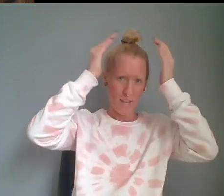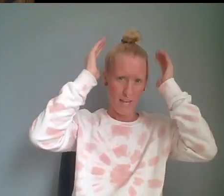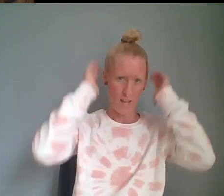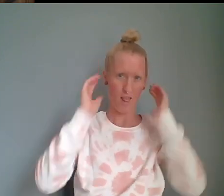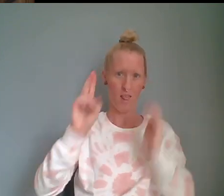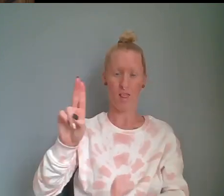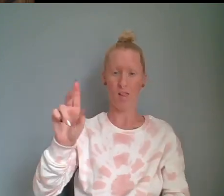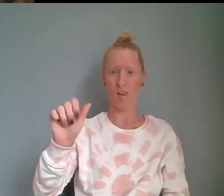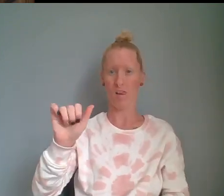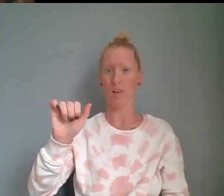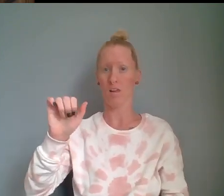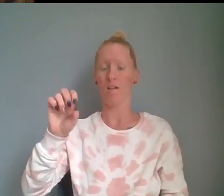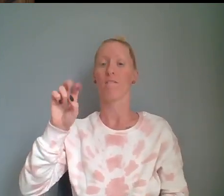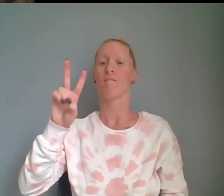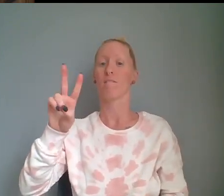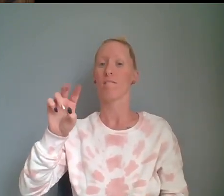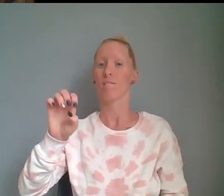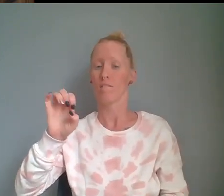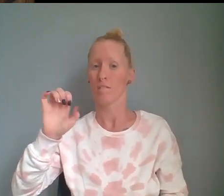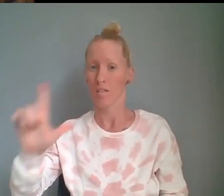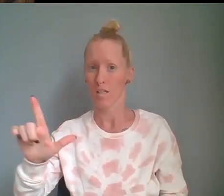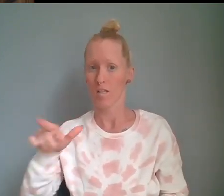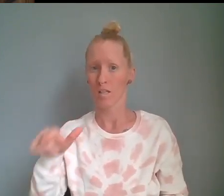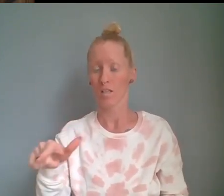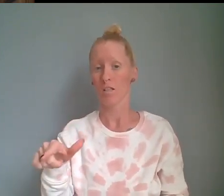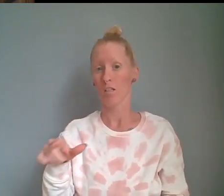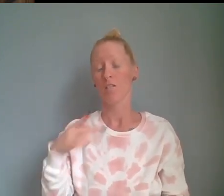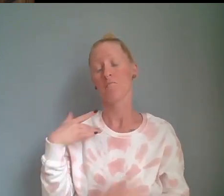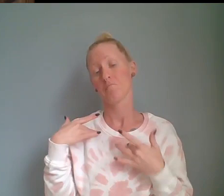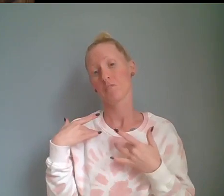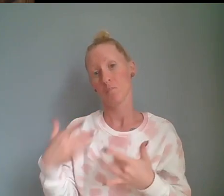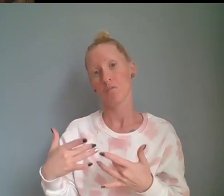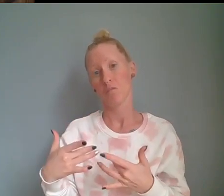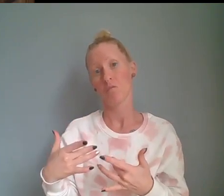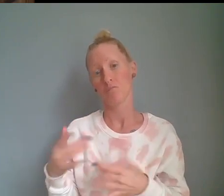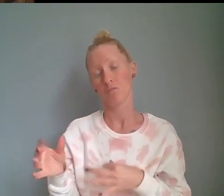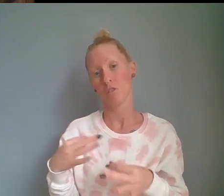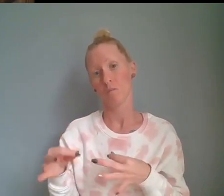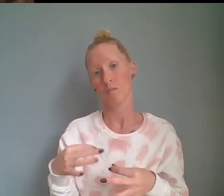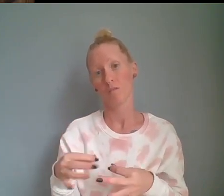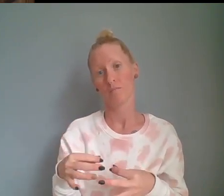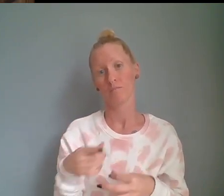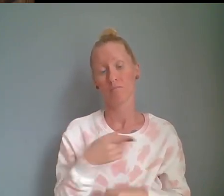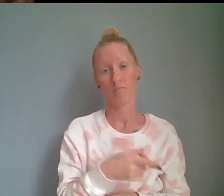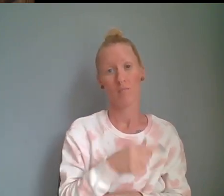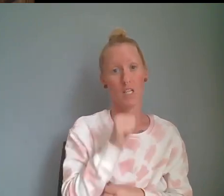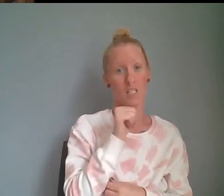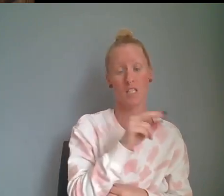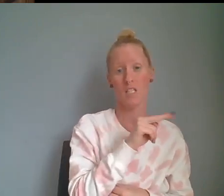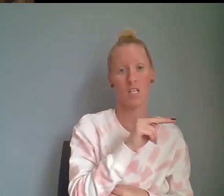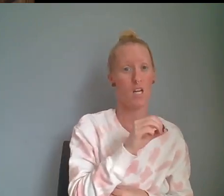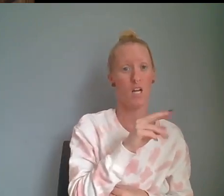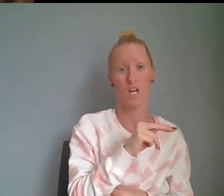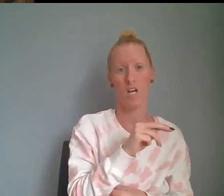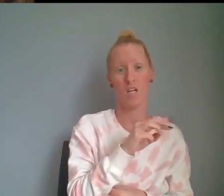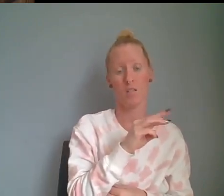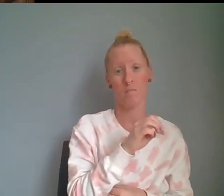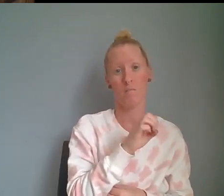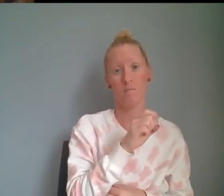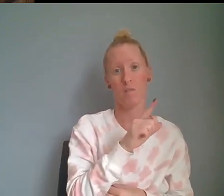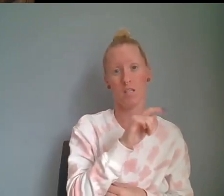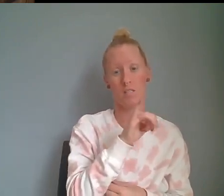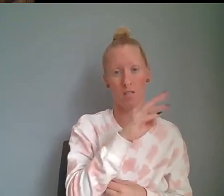be seen as typical, even prescribed behavior, whereas a woman wearing a veil in a non-Muslim culture, and especially until